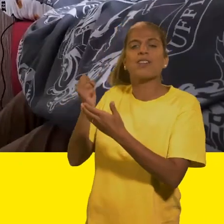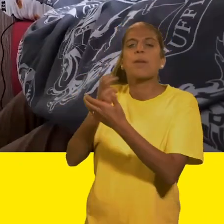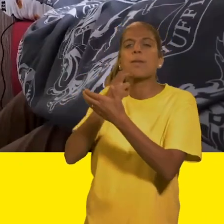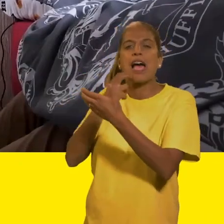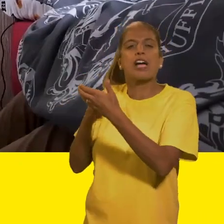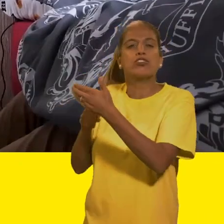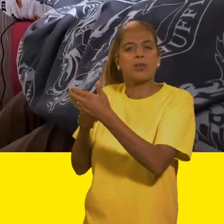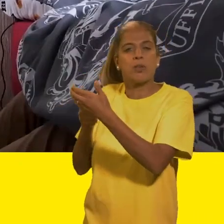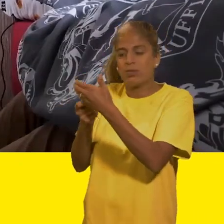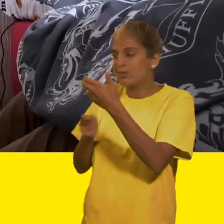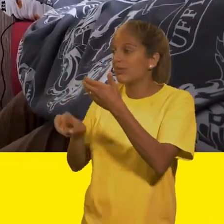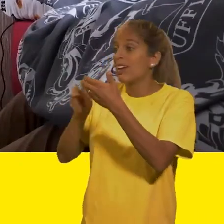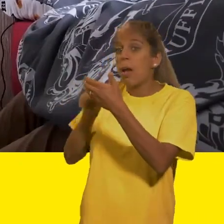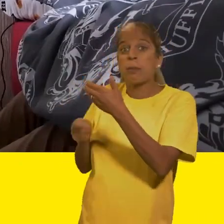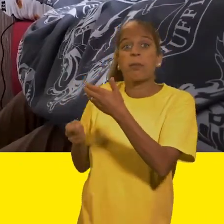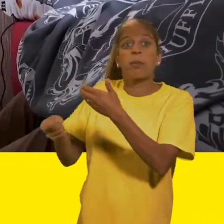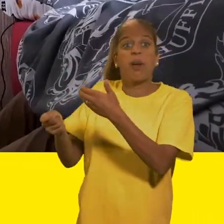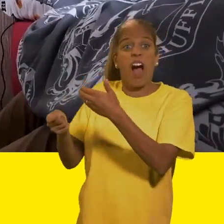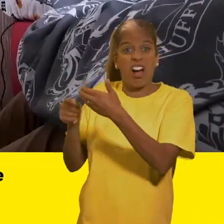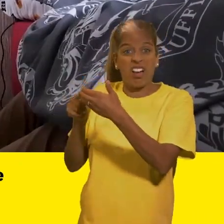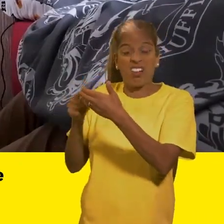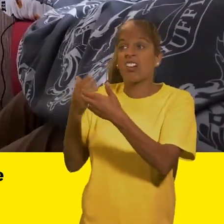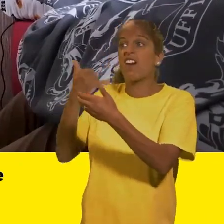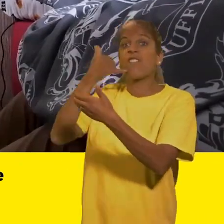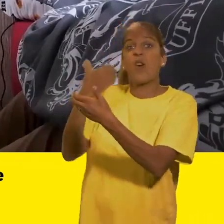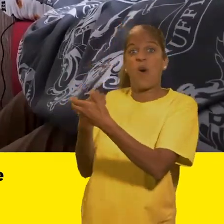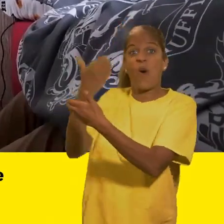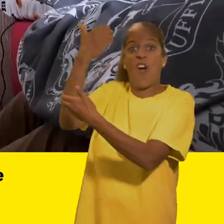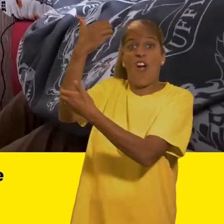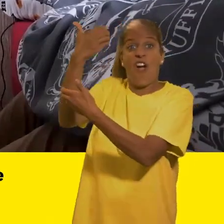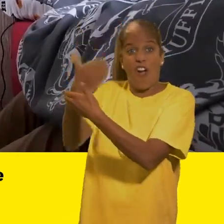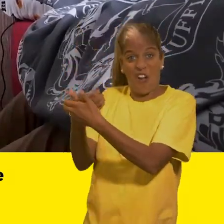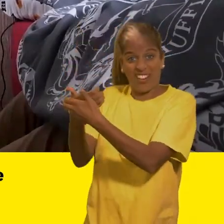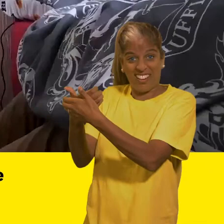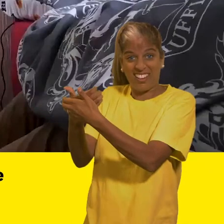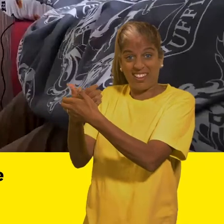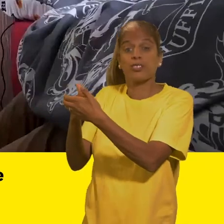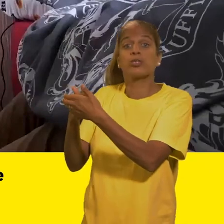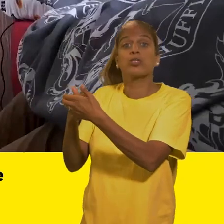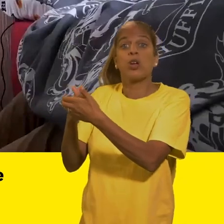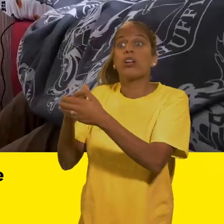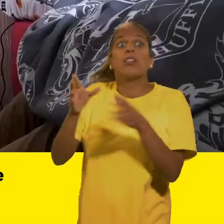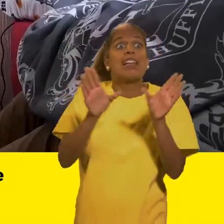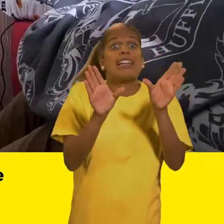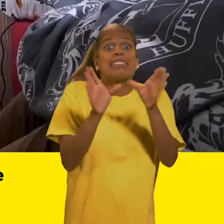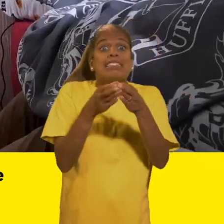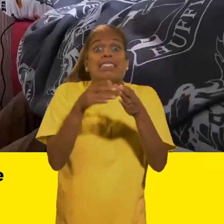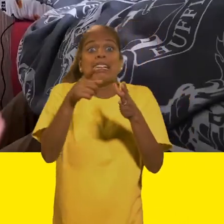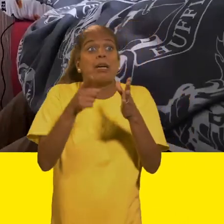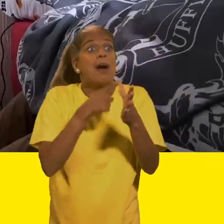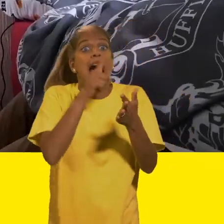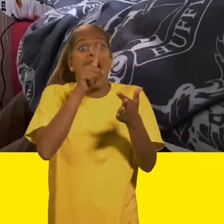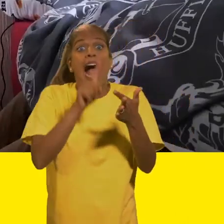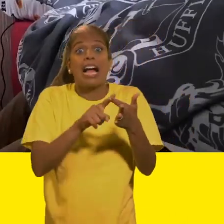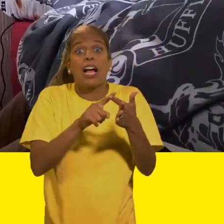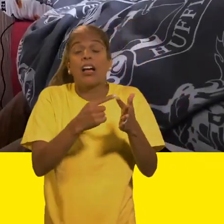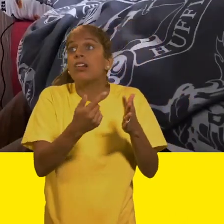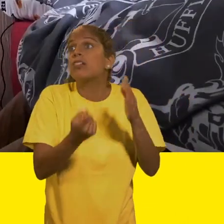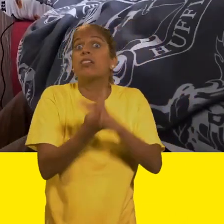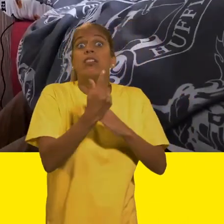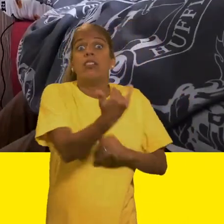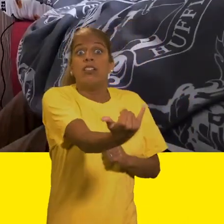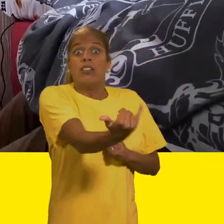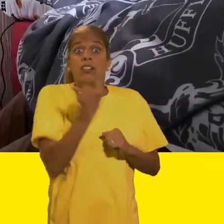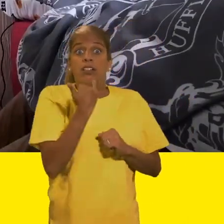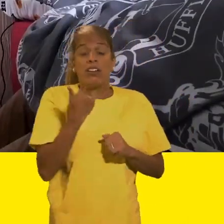battery powered, don't need to plug it into anything. And the idea is that the phone sits on this cradle here, and